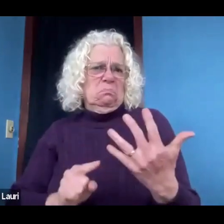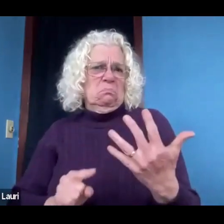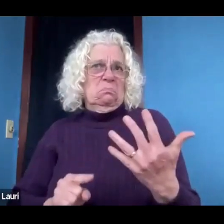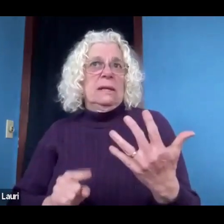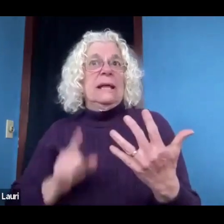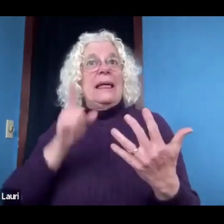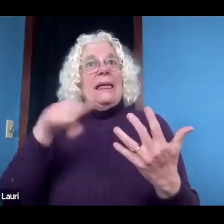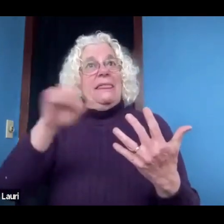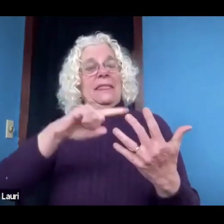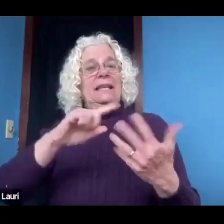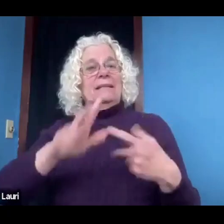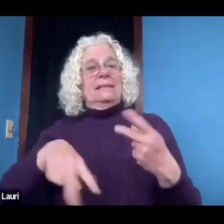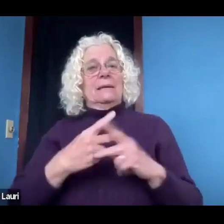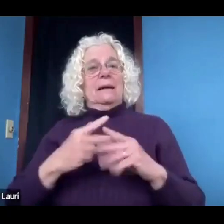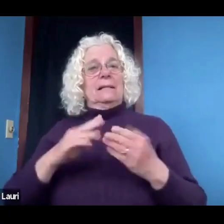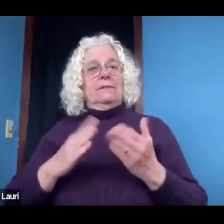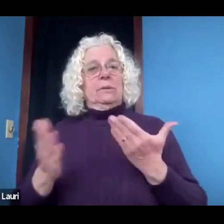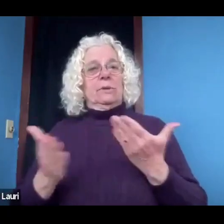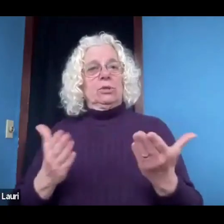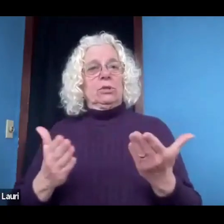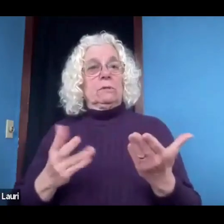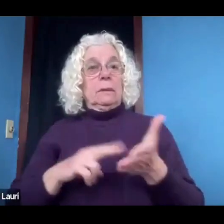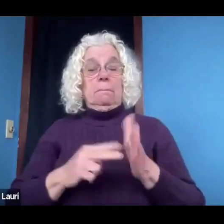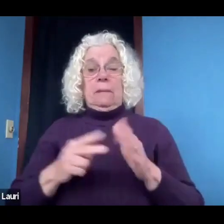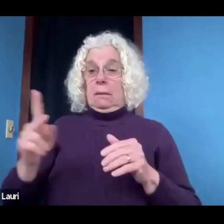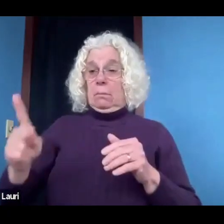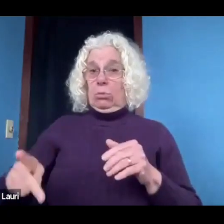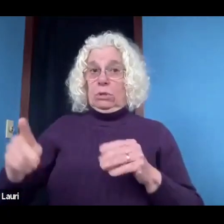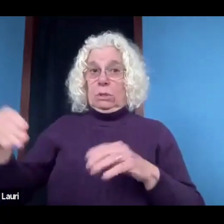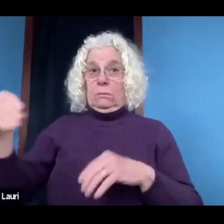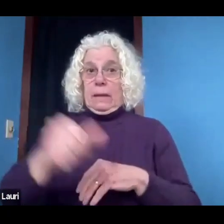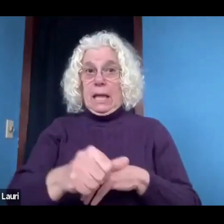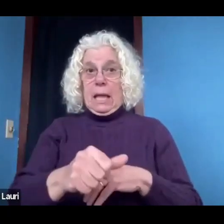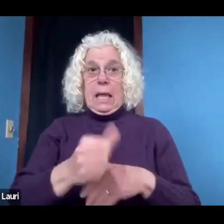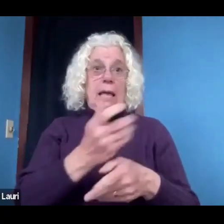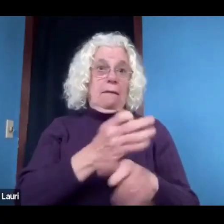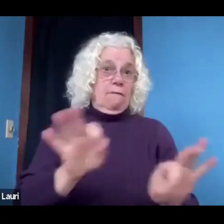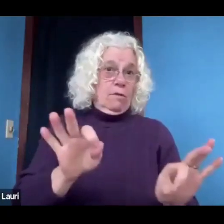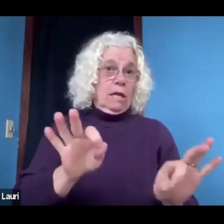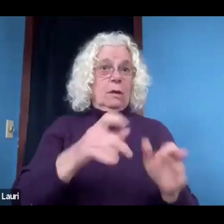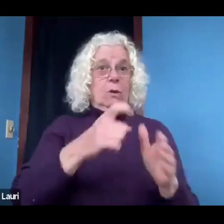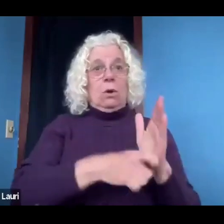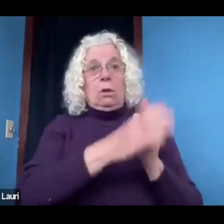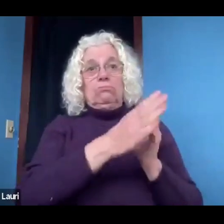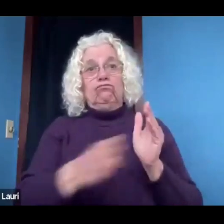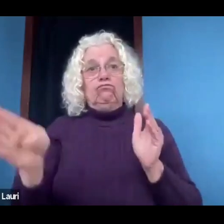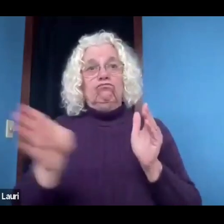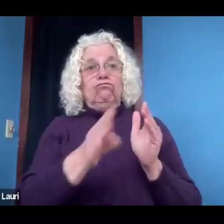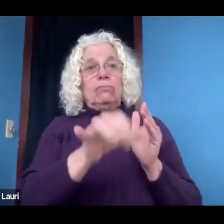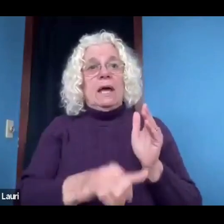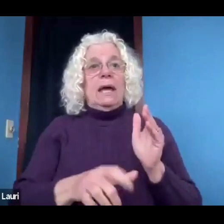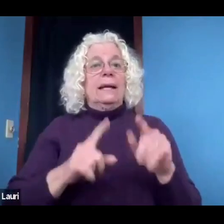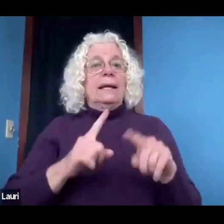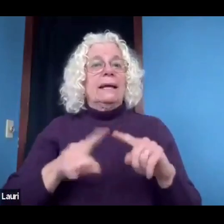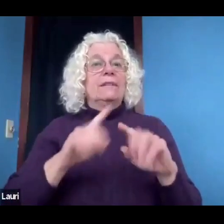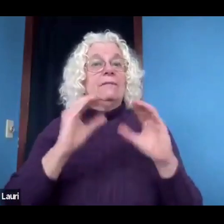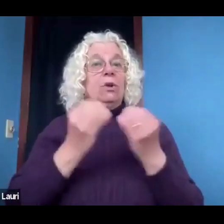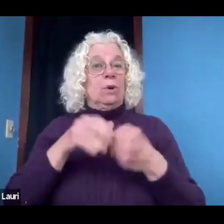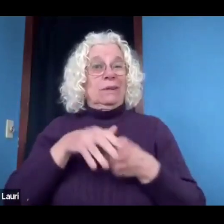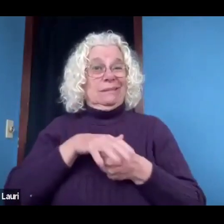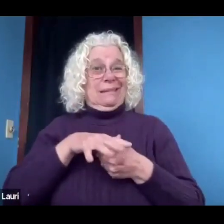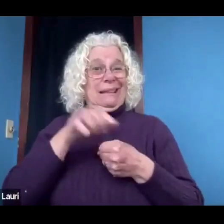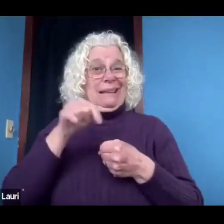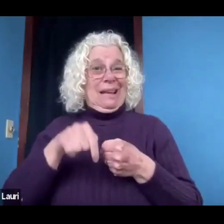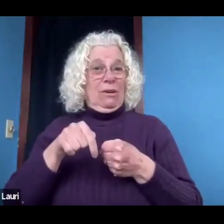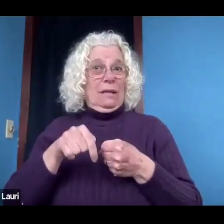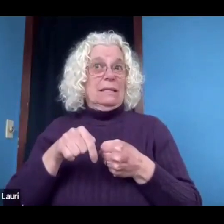in the community can be private pay, free, or offered on a sliding scale. Many organizations in our region offer